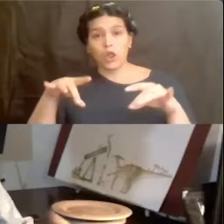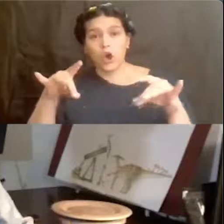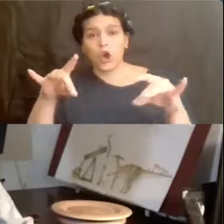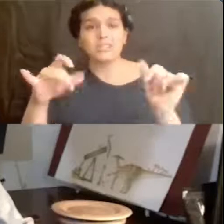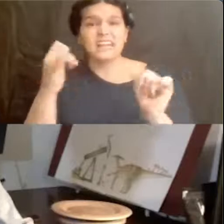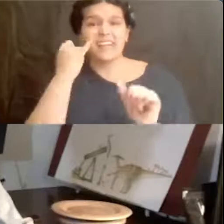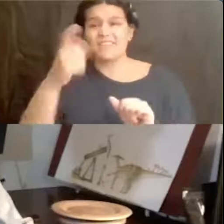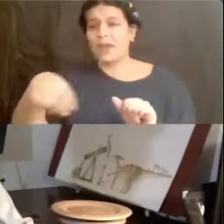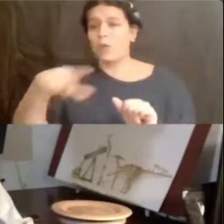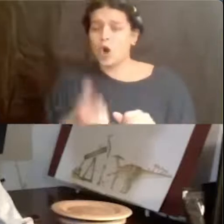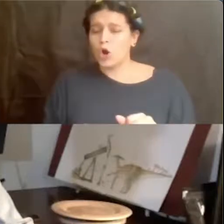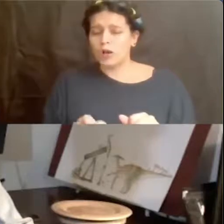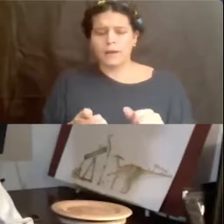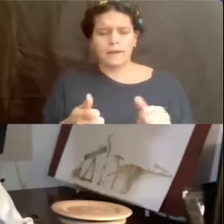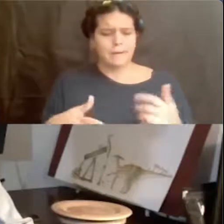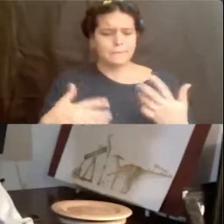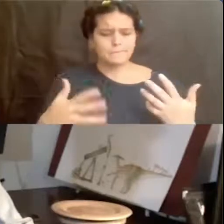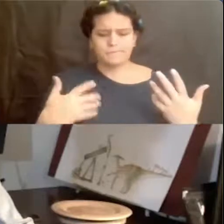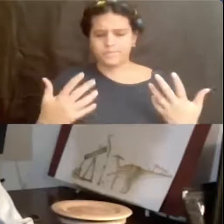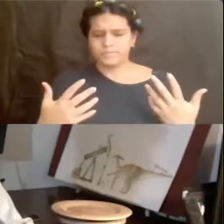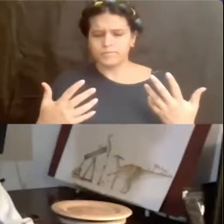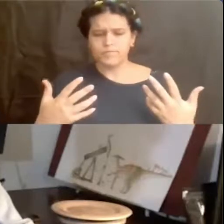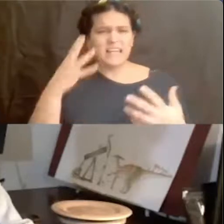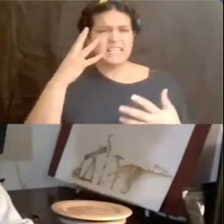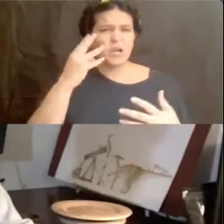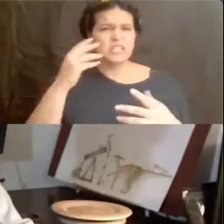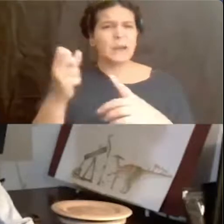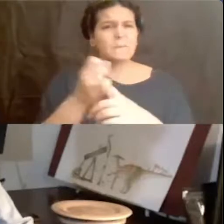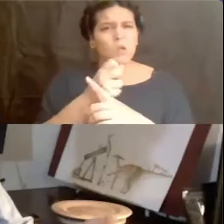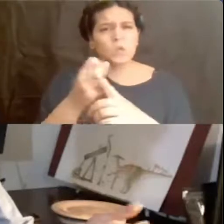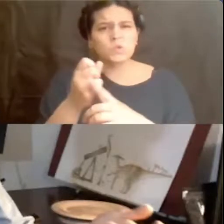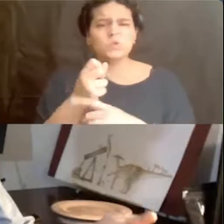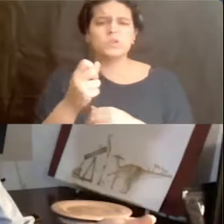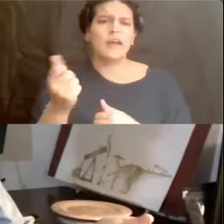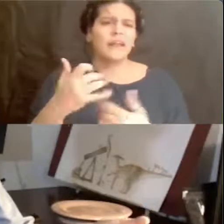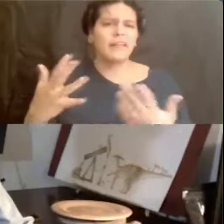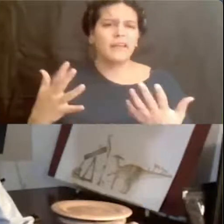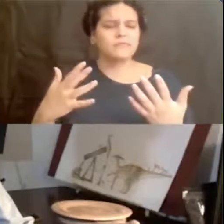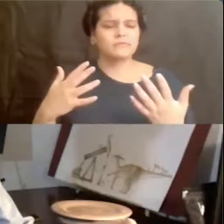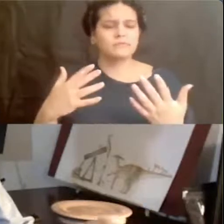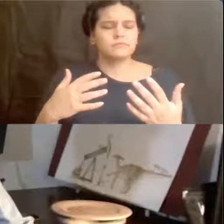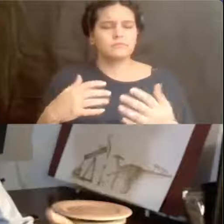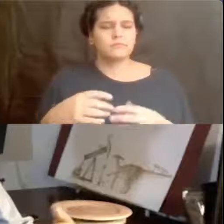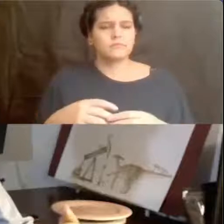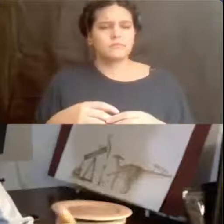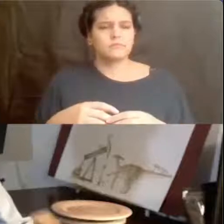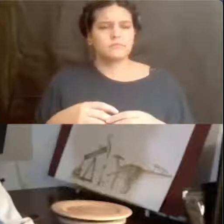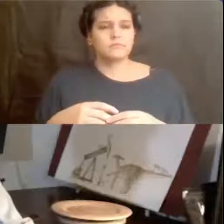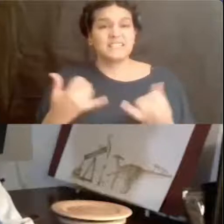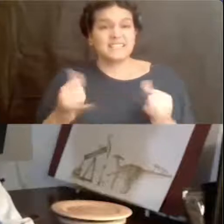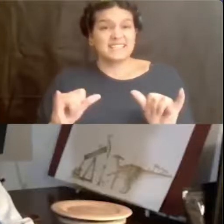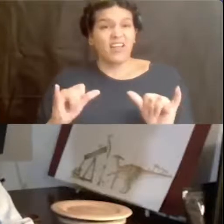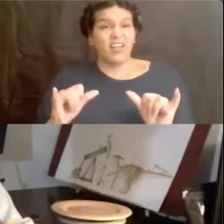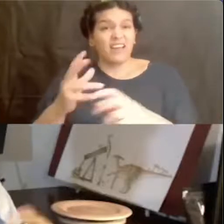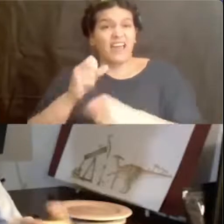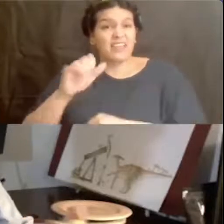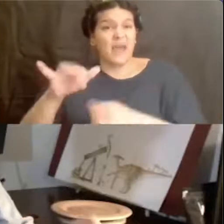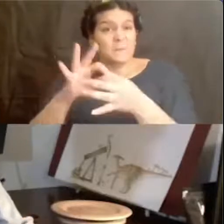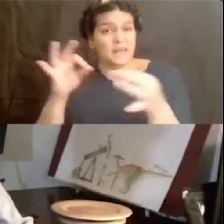weren't, being abused or anything in any way, is the message that a lot of